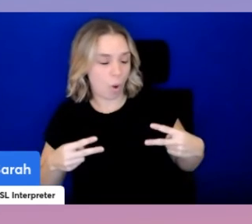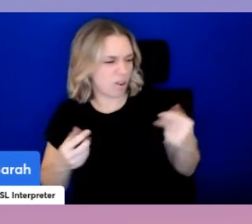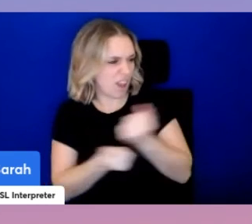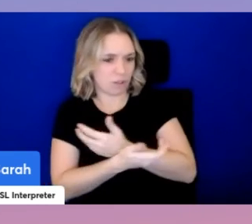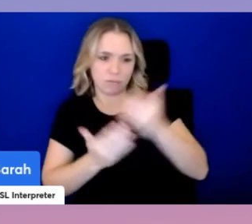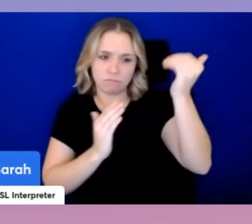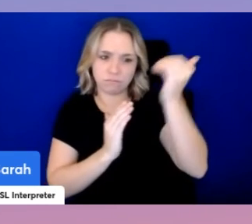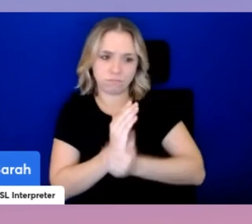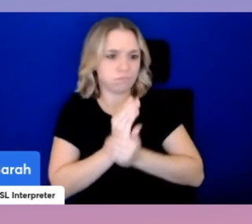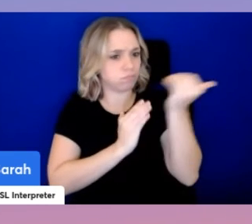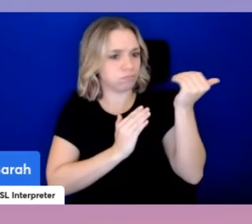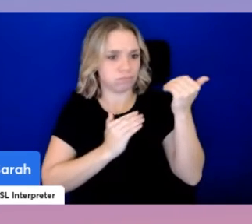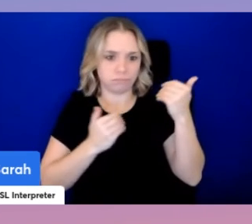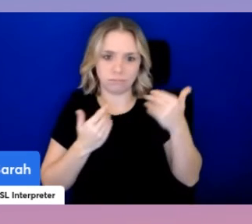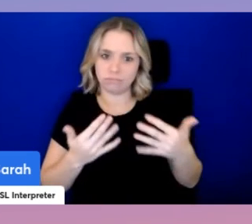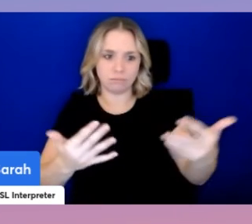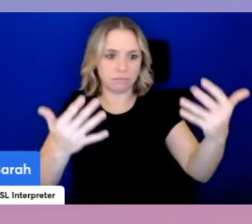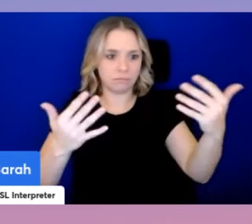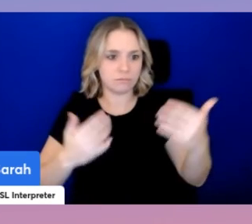automated.